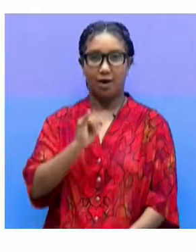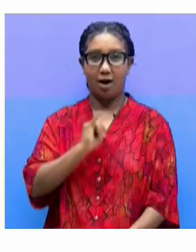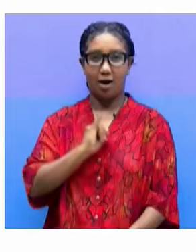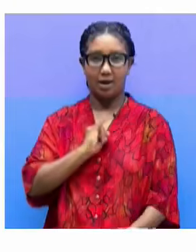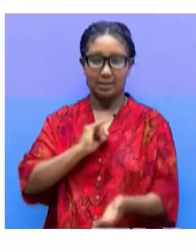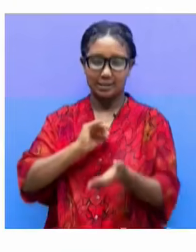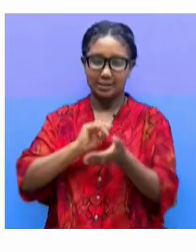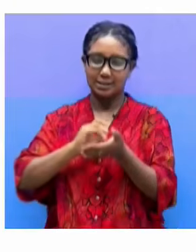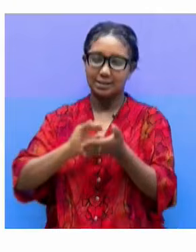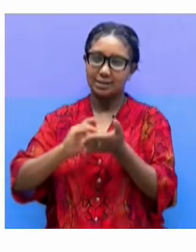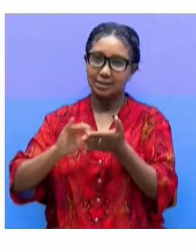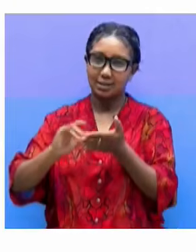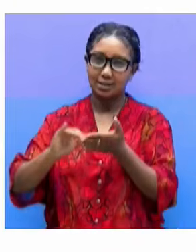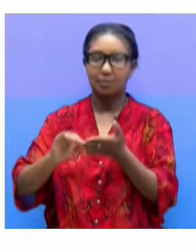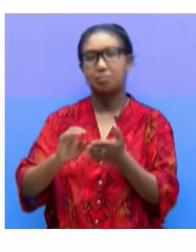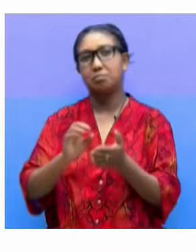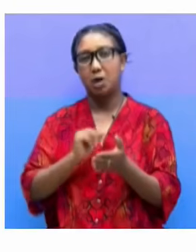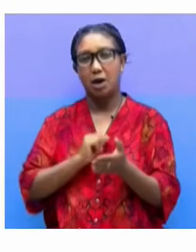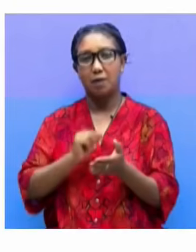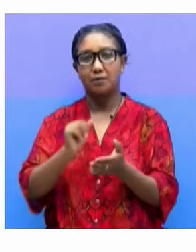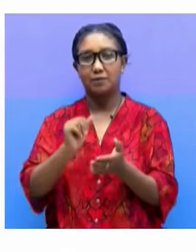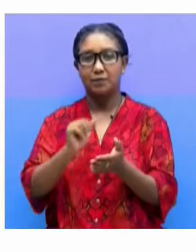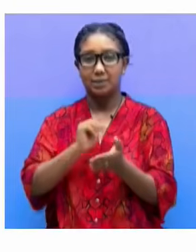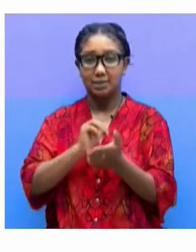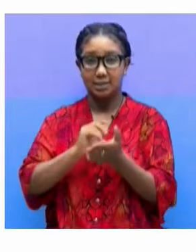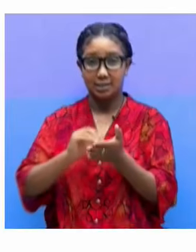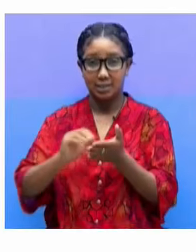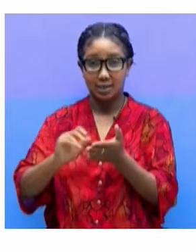studied, sorry, if I study